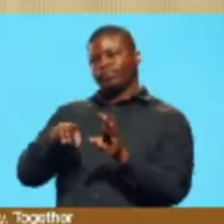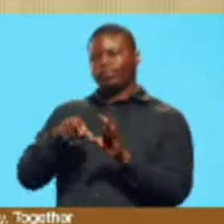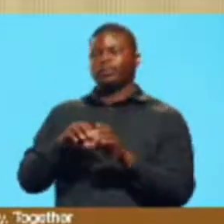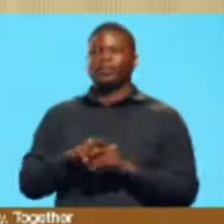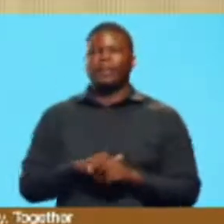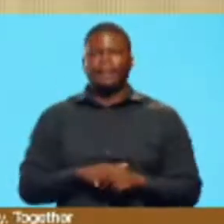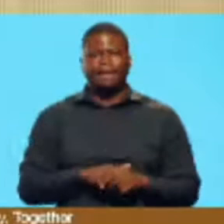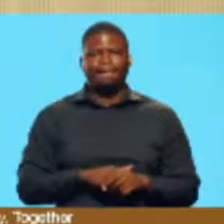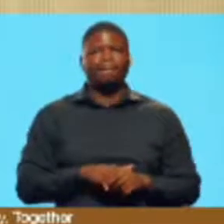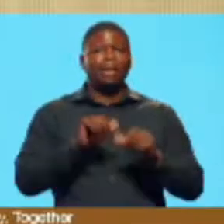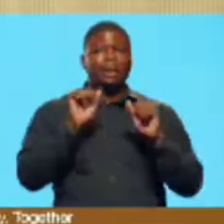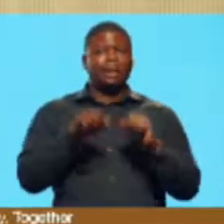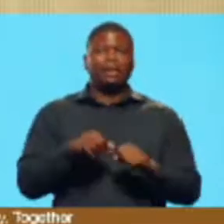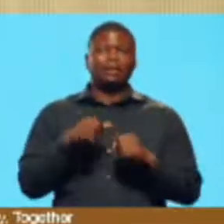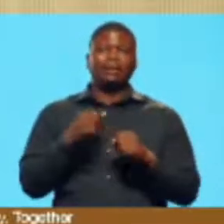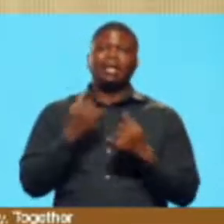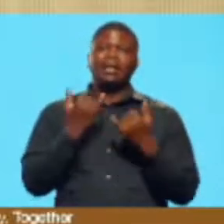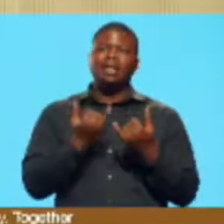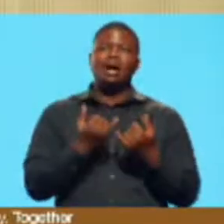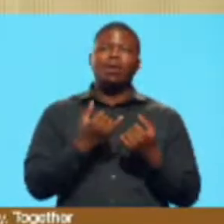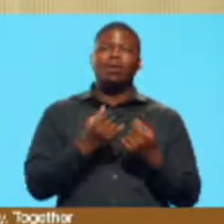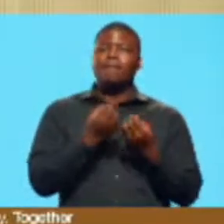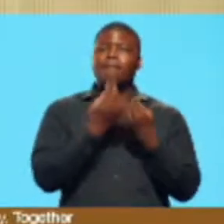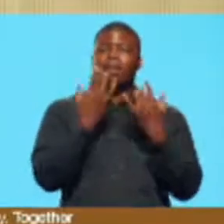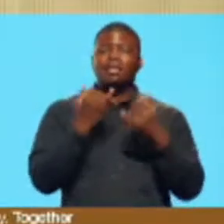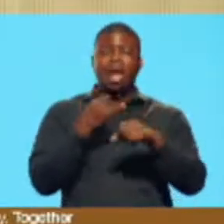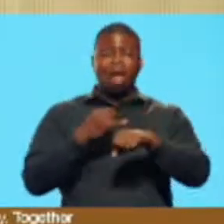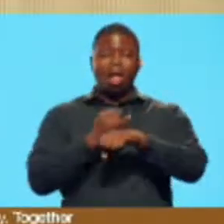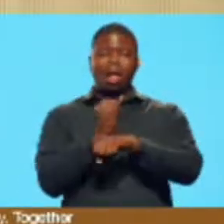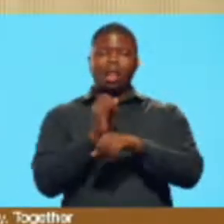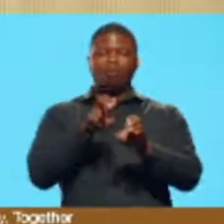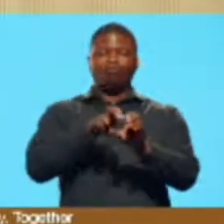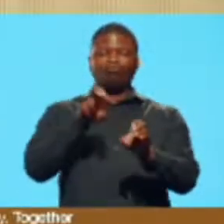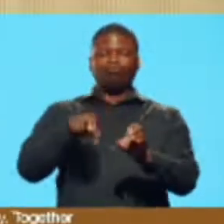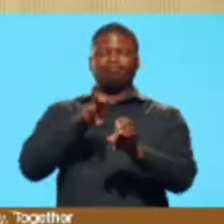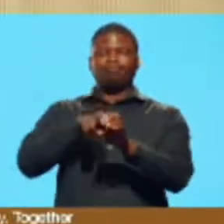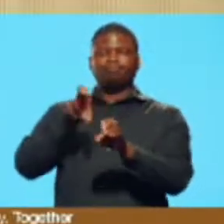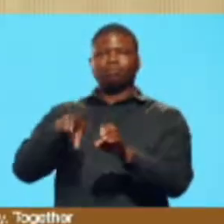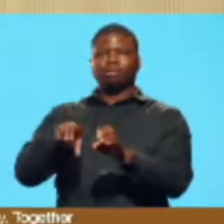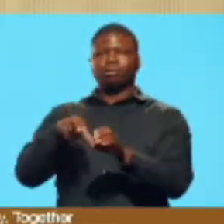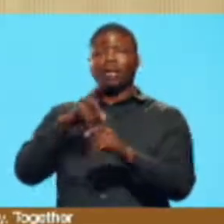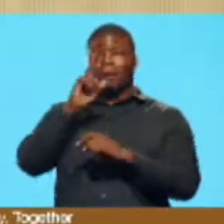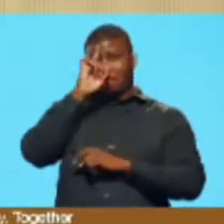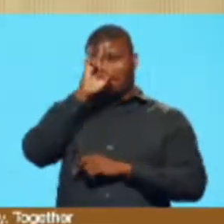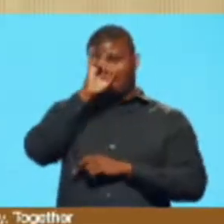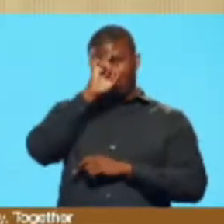And now the rate of early dropouts amongst Black